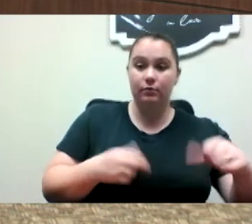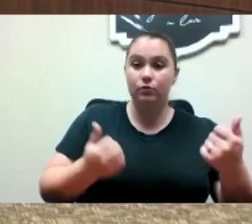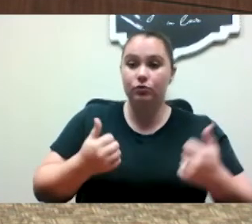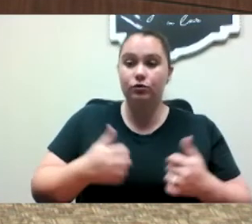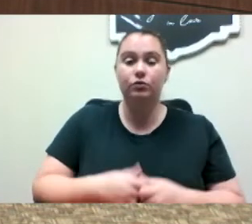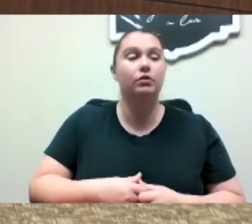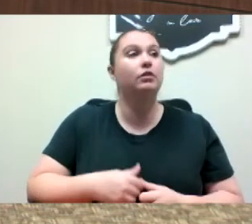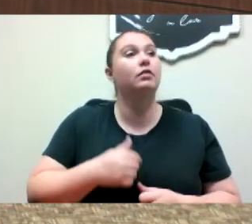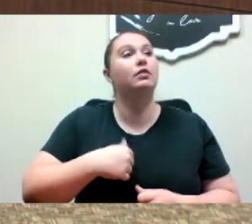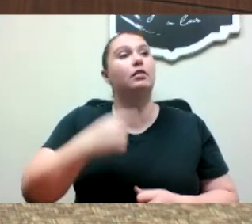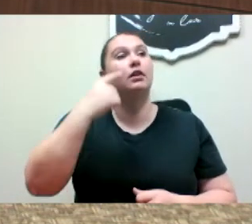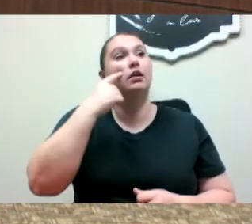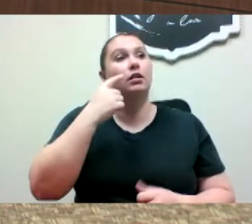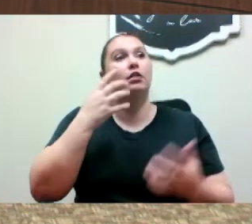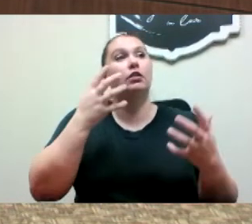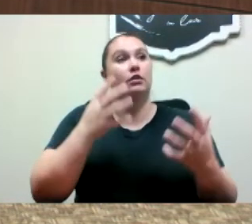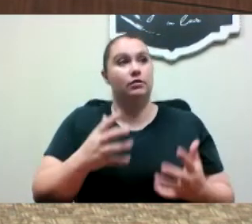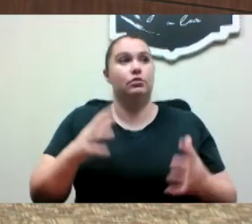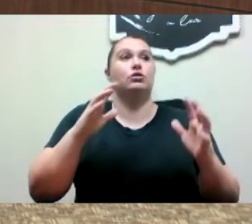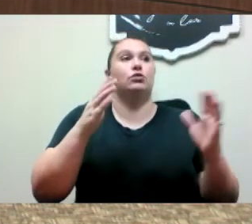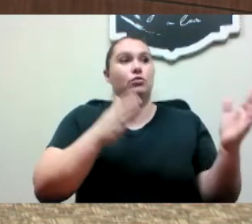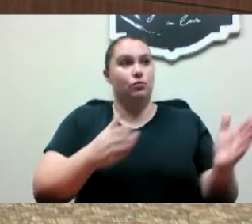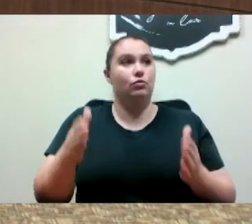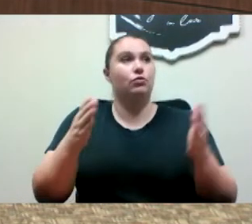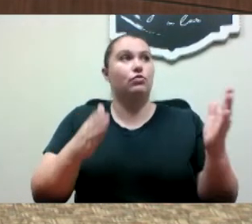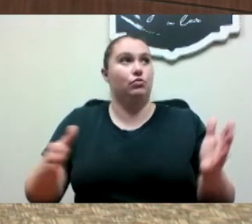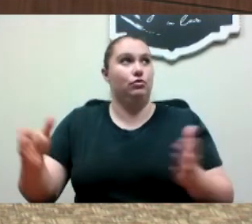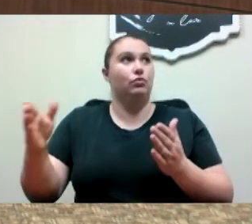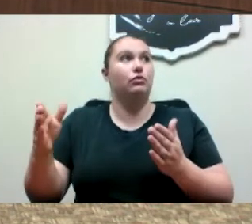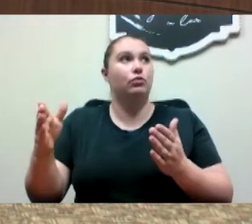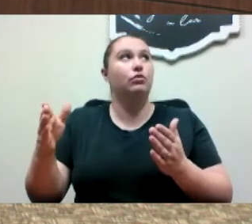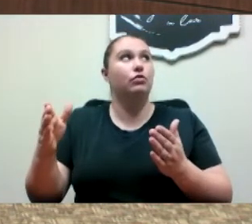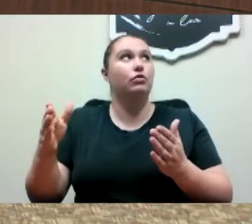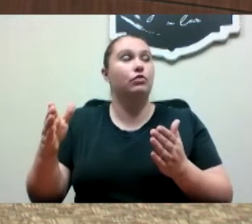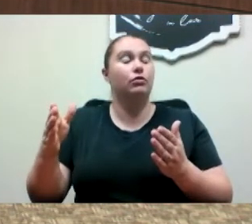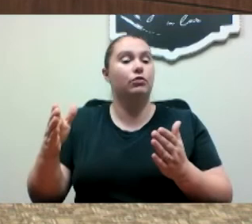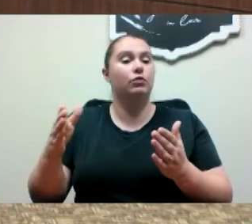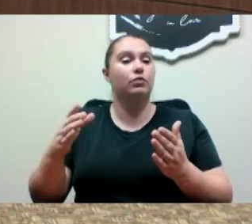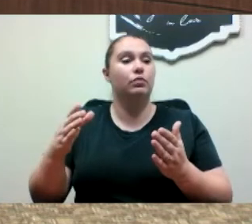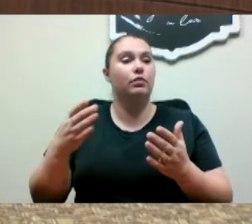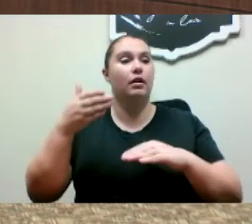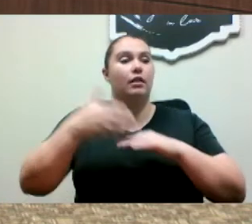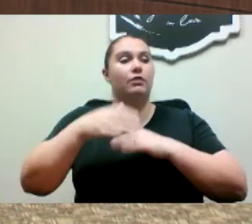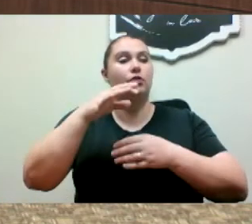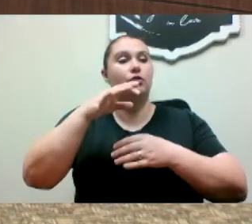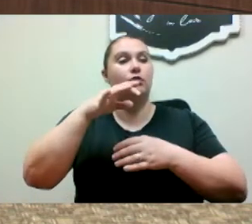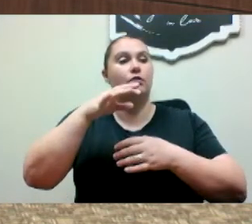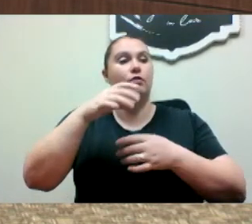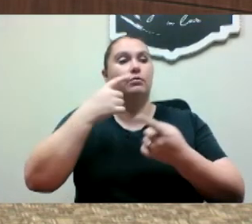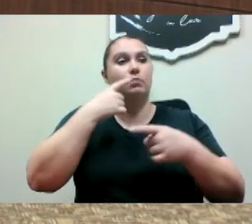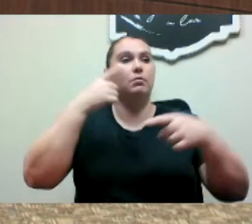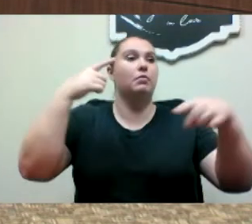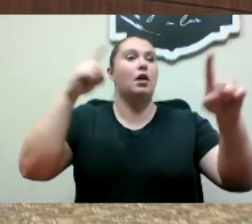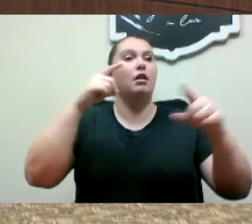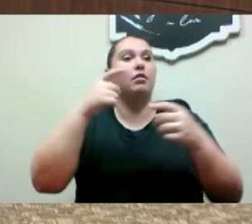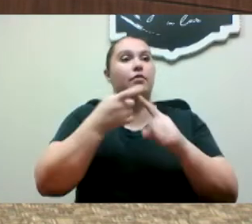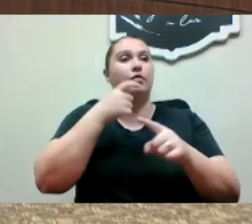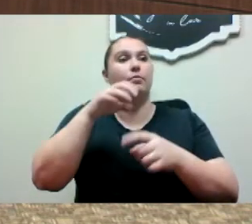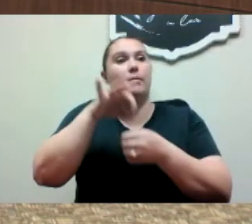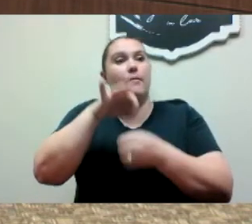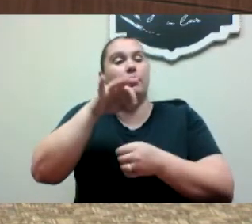I move that we approve the order of canvassing and returns and declaring the results of the bond election as presented. Thank you, Mr.